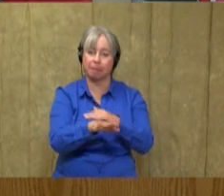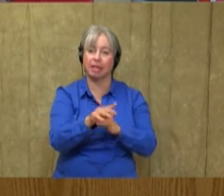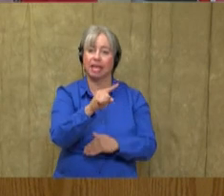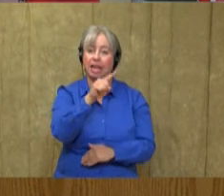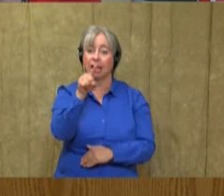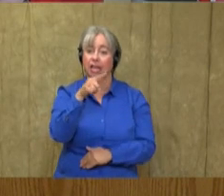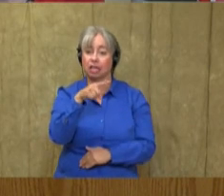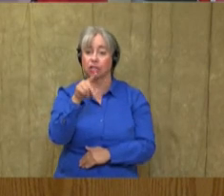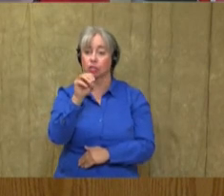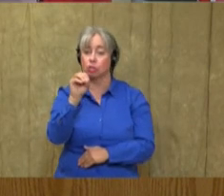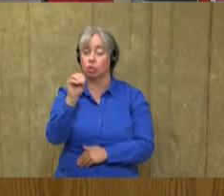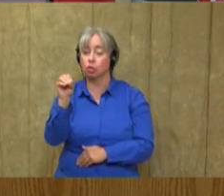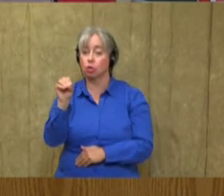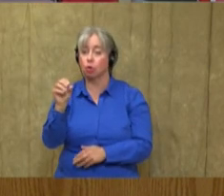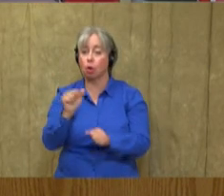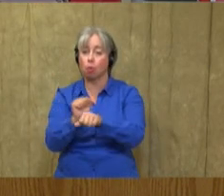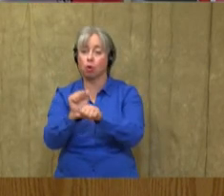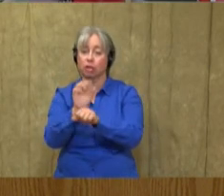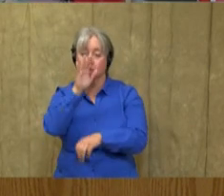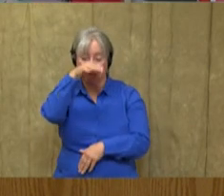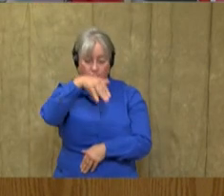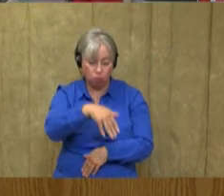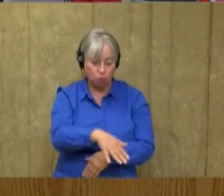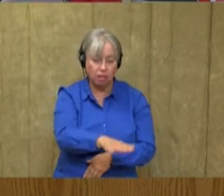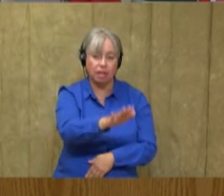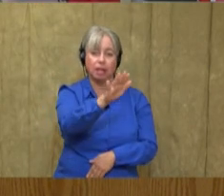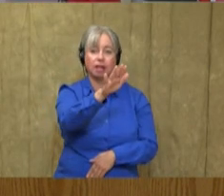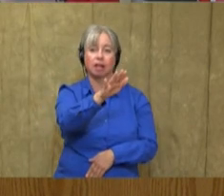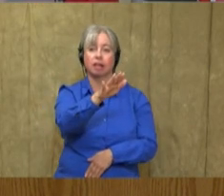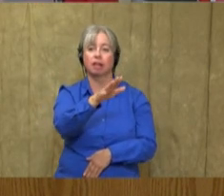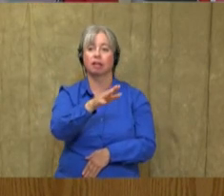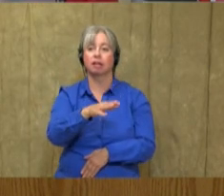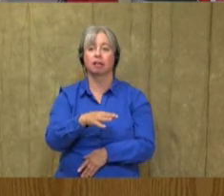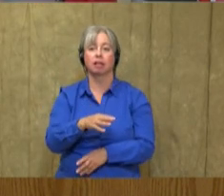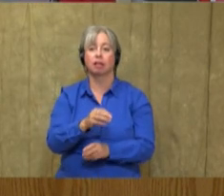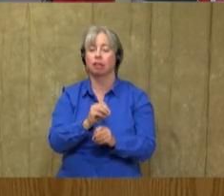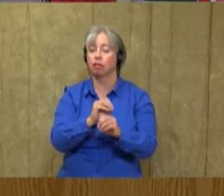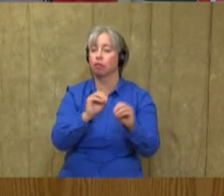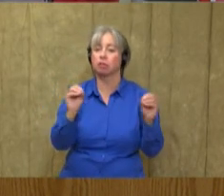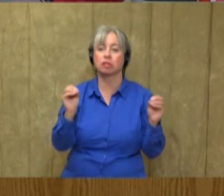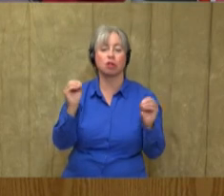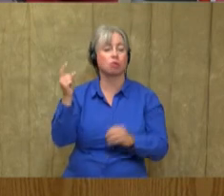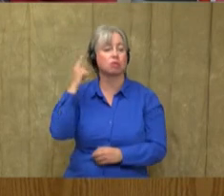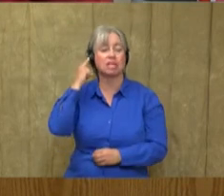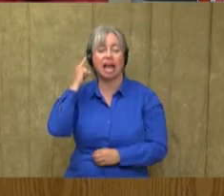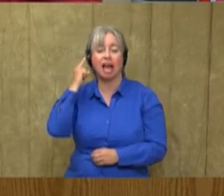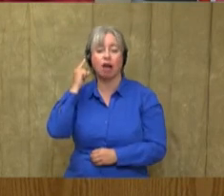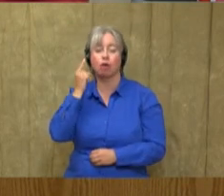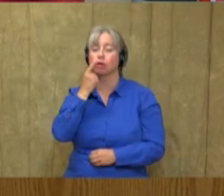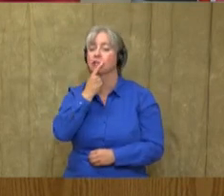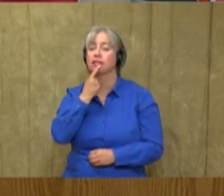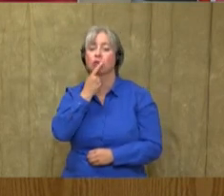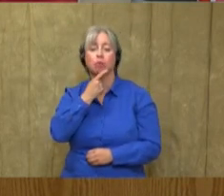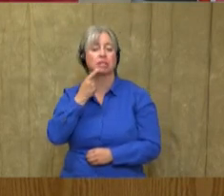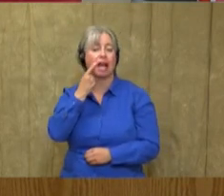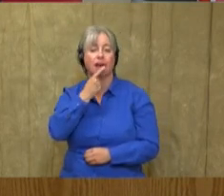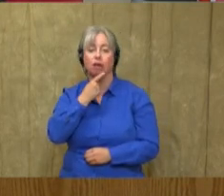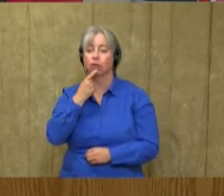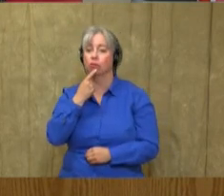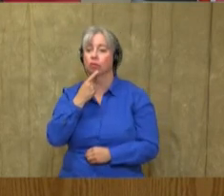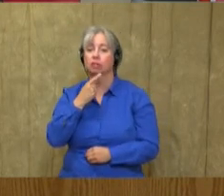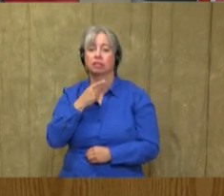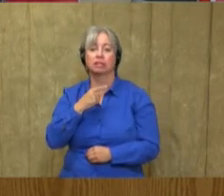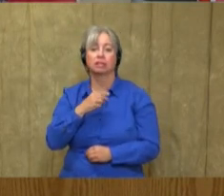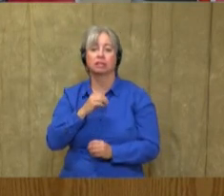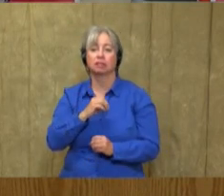lady working with elephants noticed that the elephants were communicating without actually making a sound out of their mouths. And one of the things that